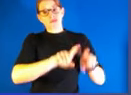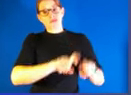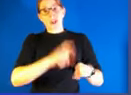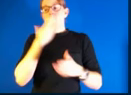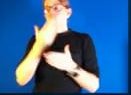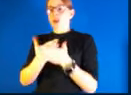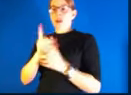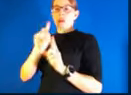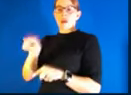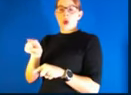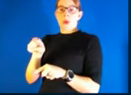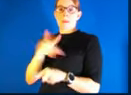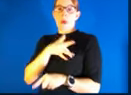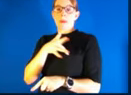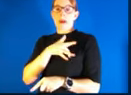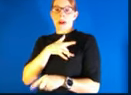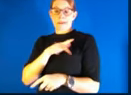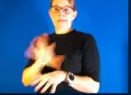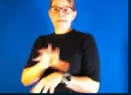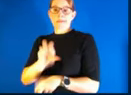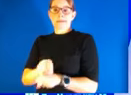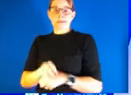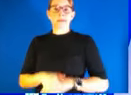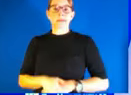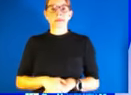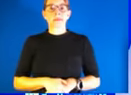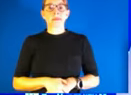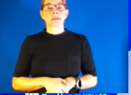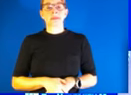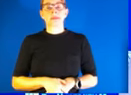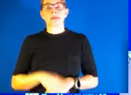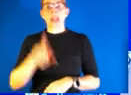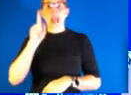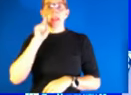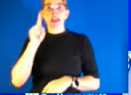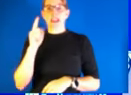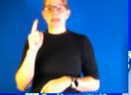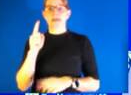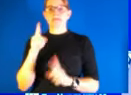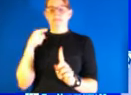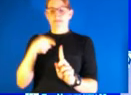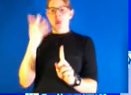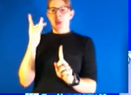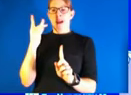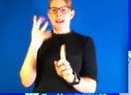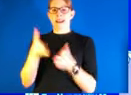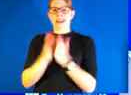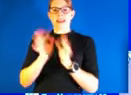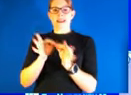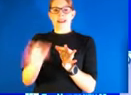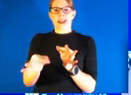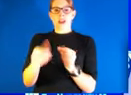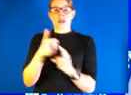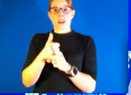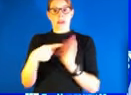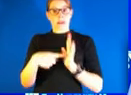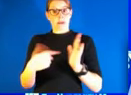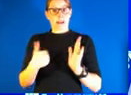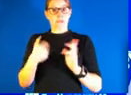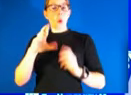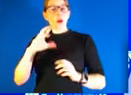all preventative. That's the key, I right? think it's a question of, why are you asking to delay? Are you having symptoms, or are you just concerned about